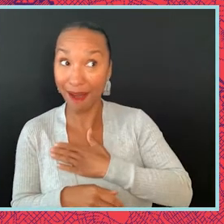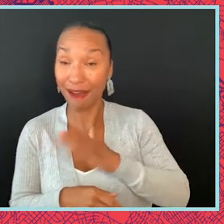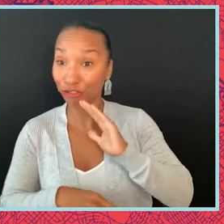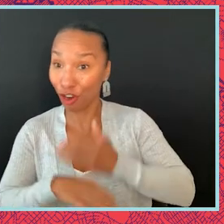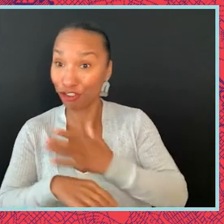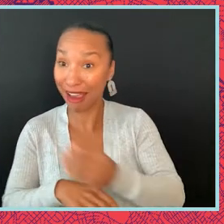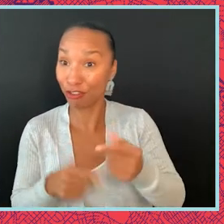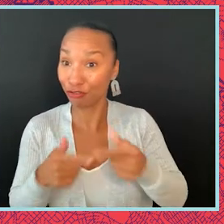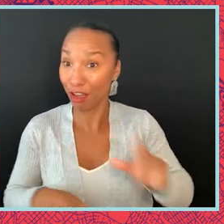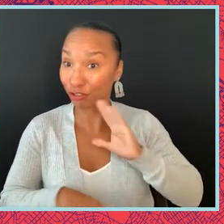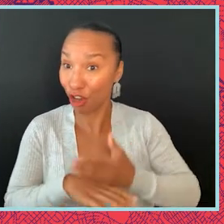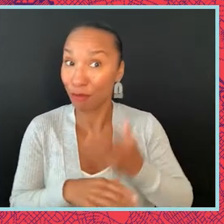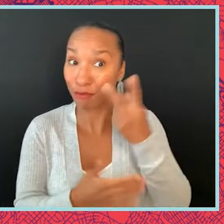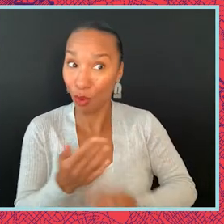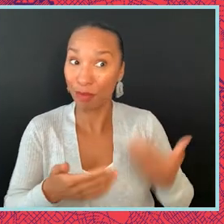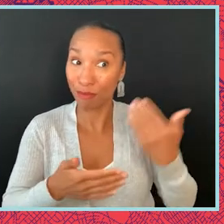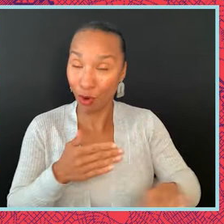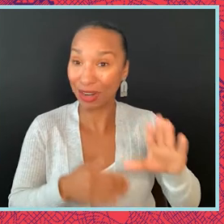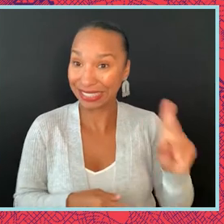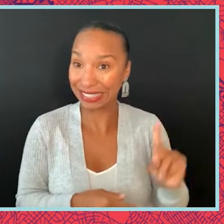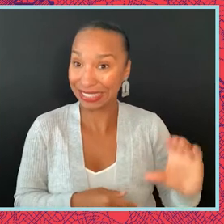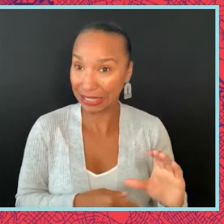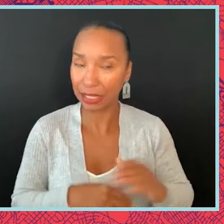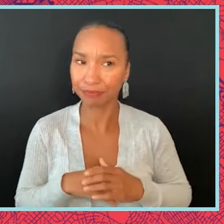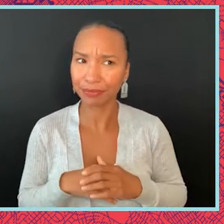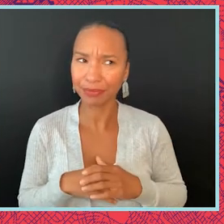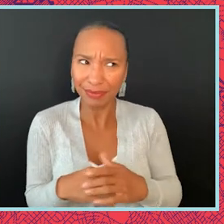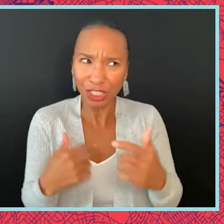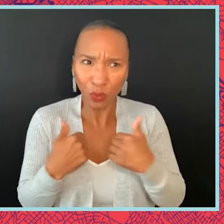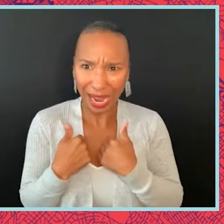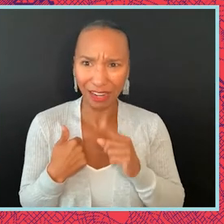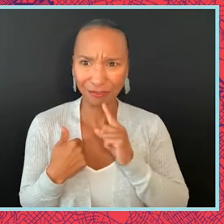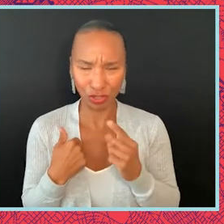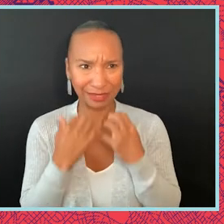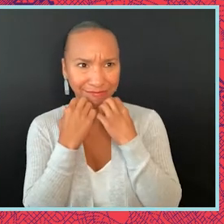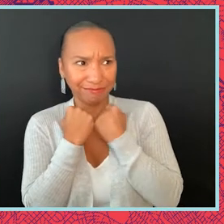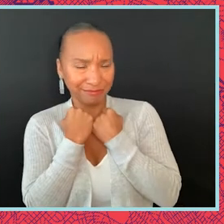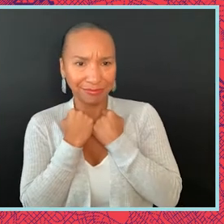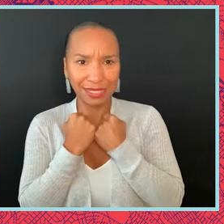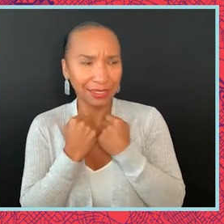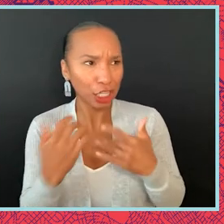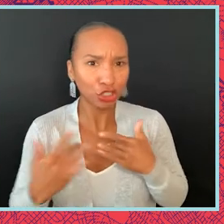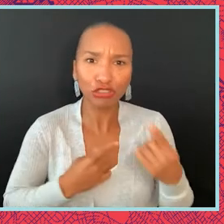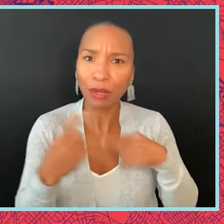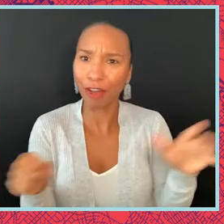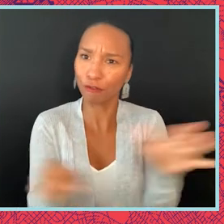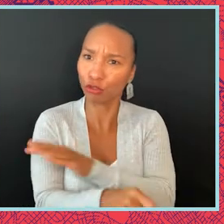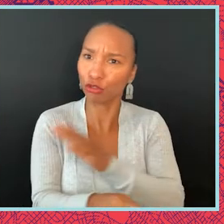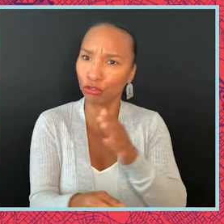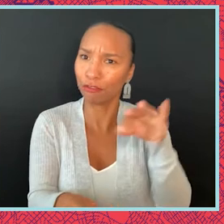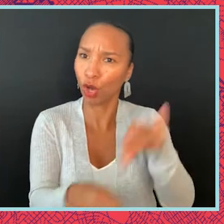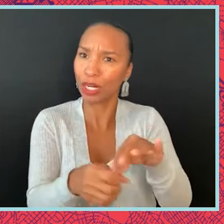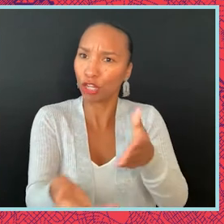granddaughter were born in the District of Columbia. So I have a particular concern about, you know, voting rights and the full, you know,